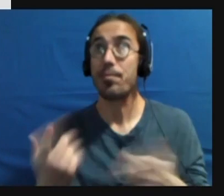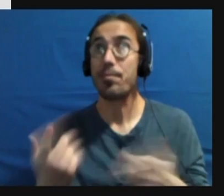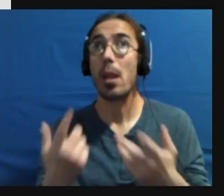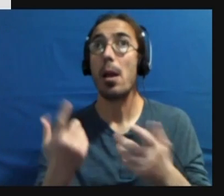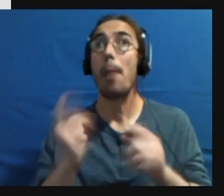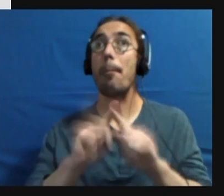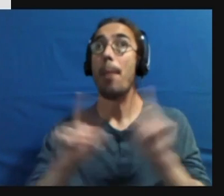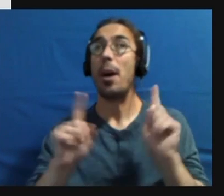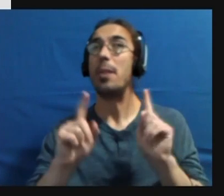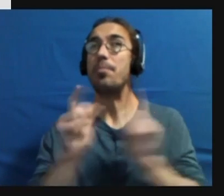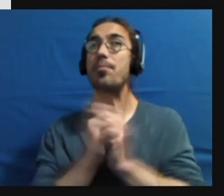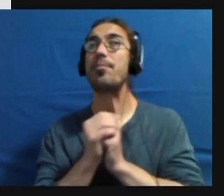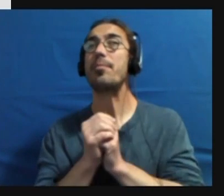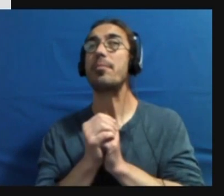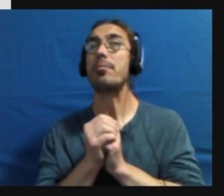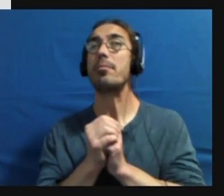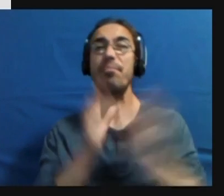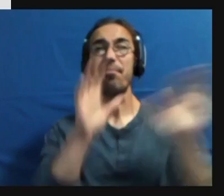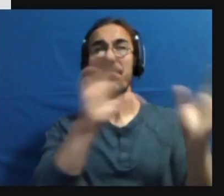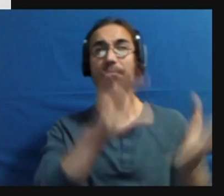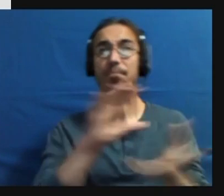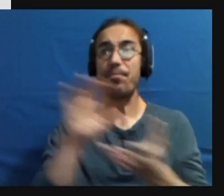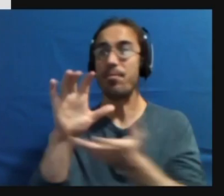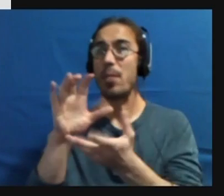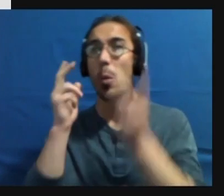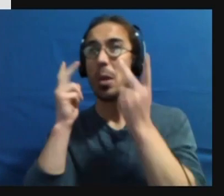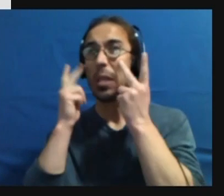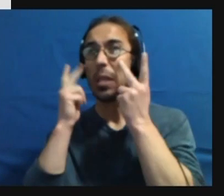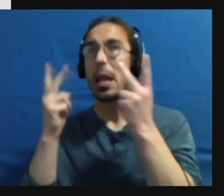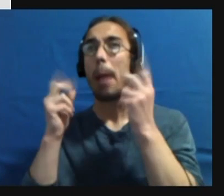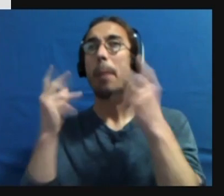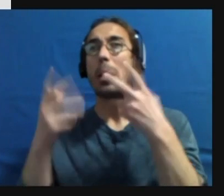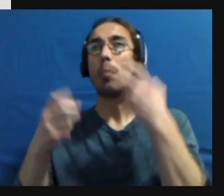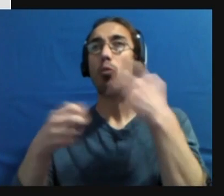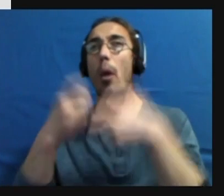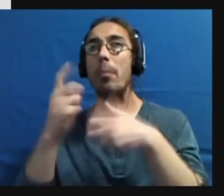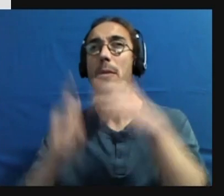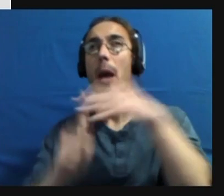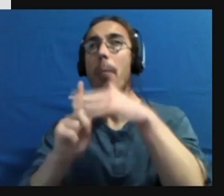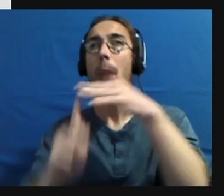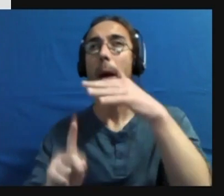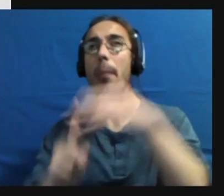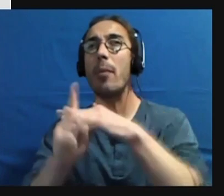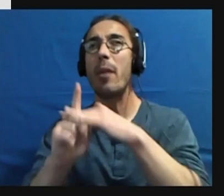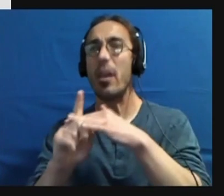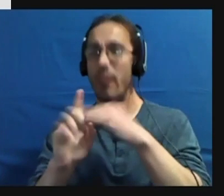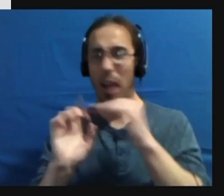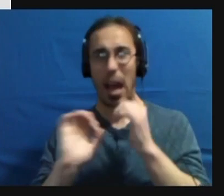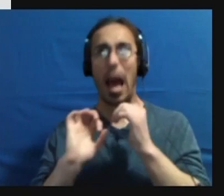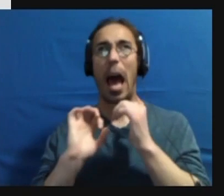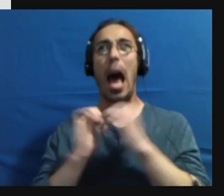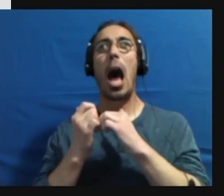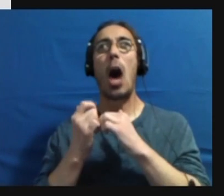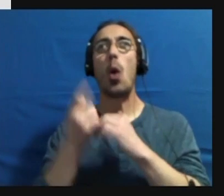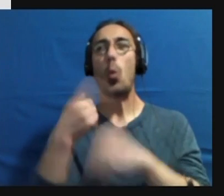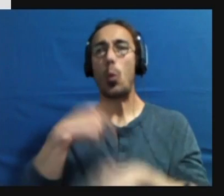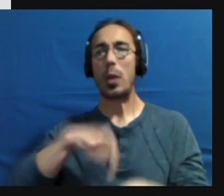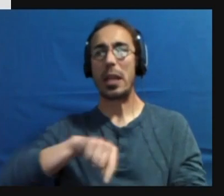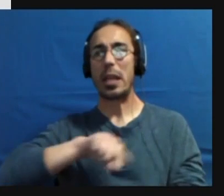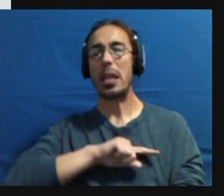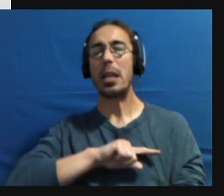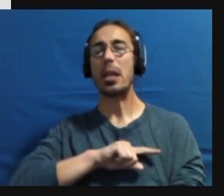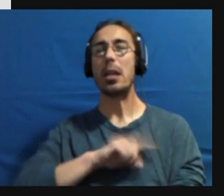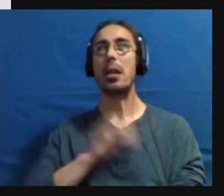But from that, we end up seeing a lot of problems with the ways that we